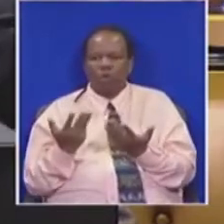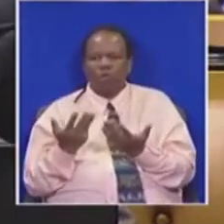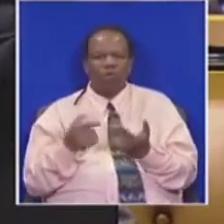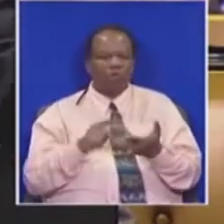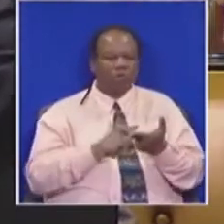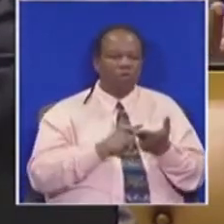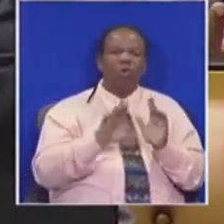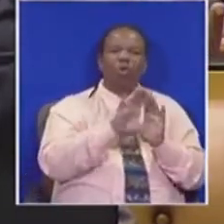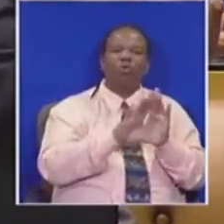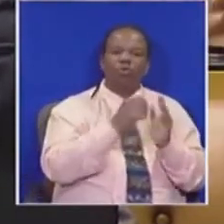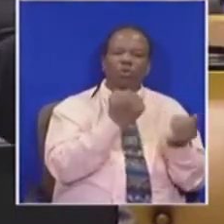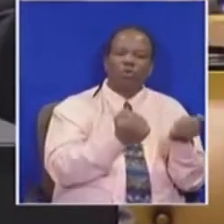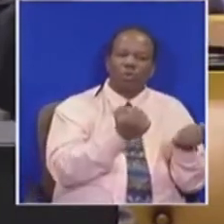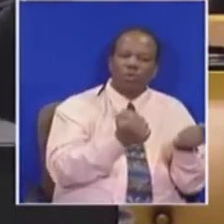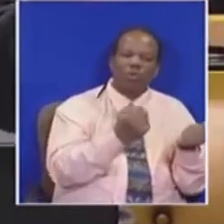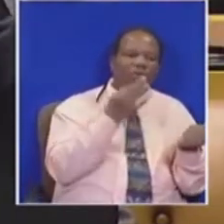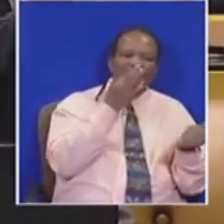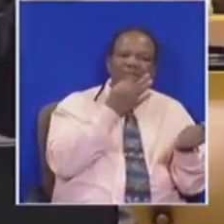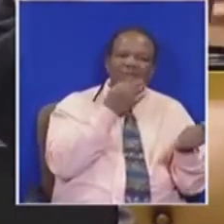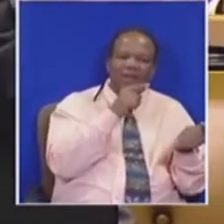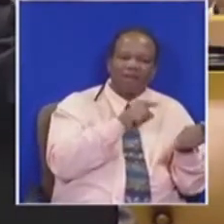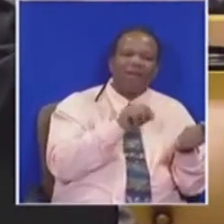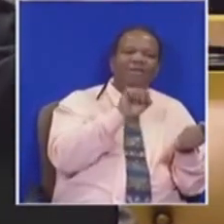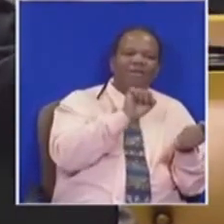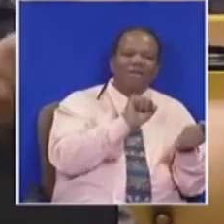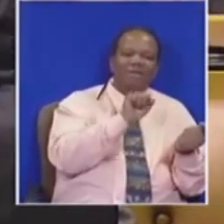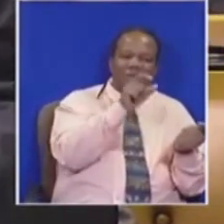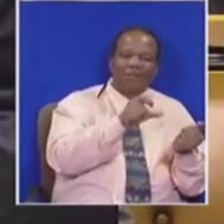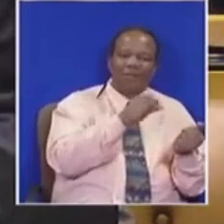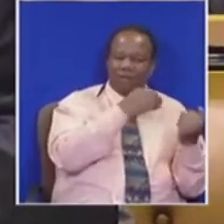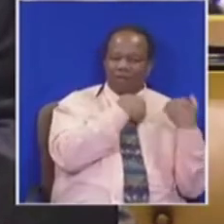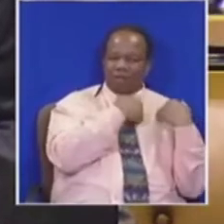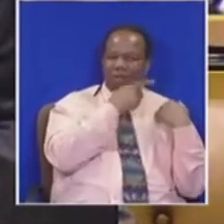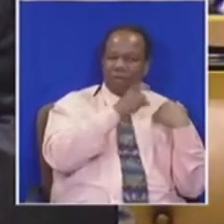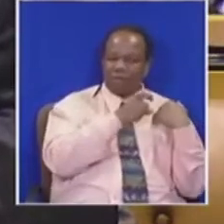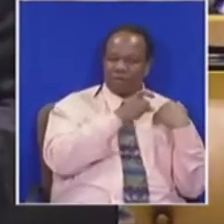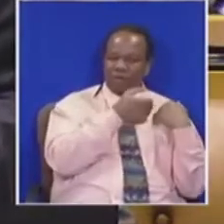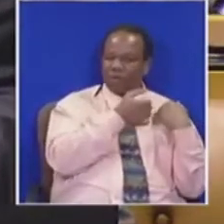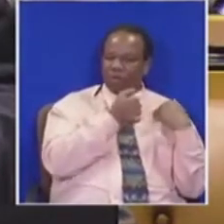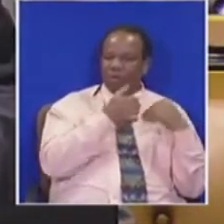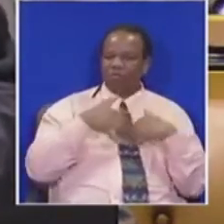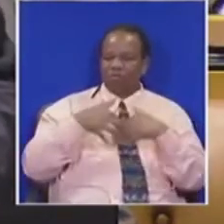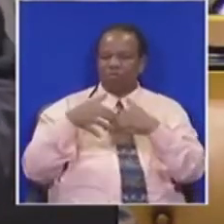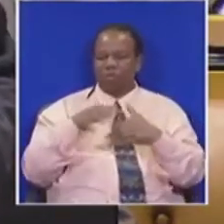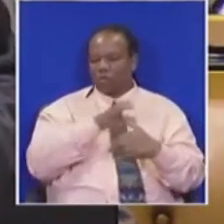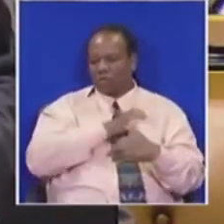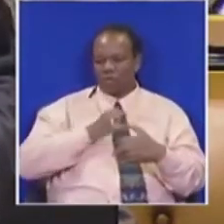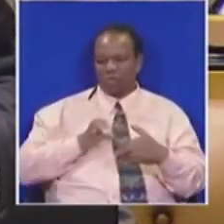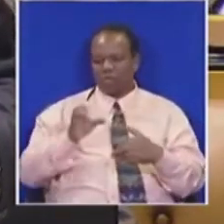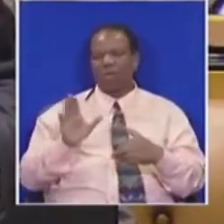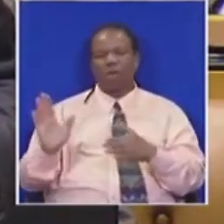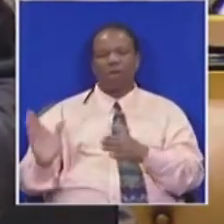The Constitution says he has to appoint any commission of inquiry. And at the same time, there was a